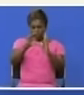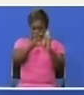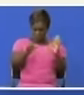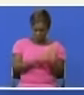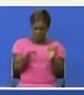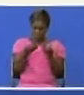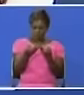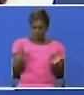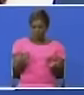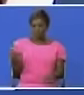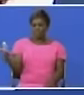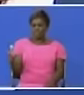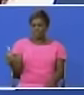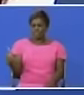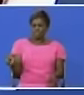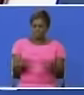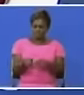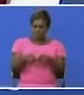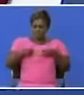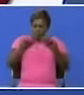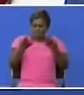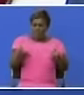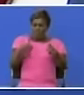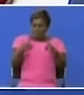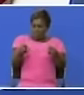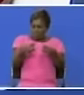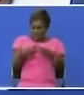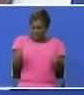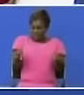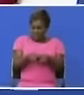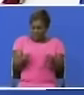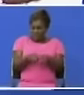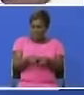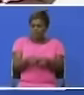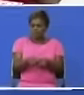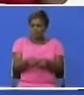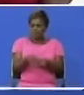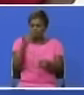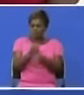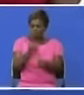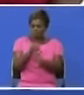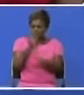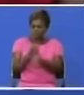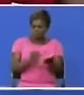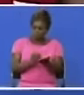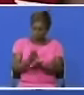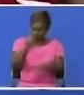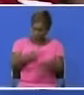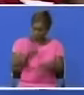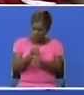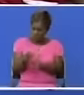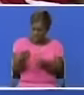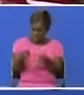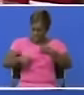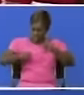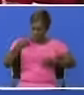the freedom of the media and freedom of expression. But it also meant attendant regulatory framework to ensure that while enjoying those freedoms,